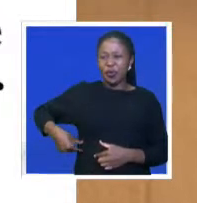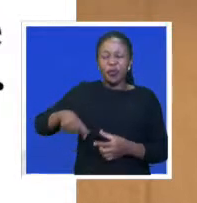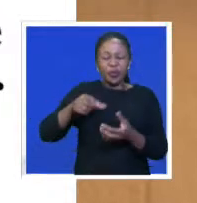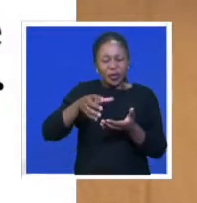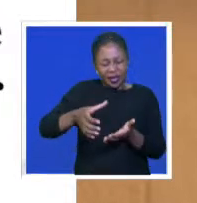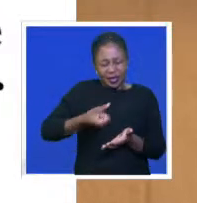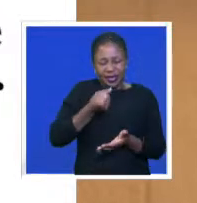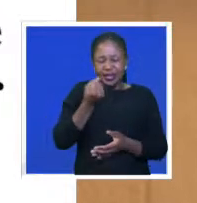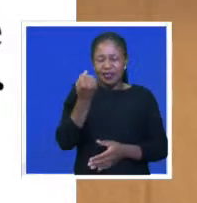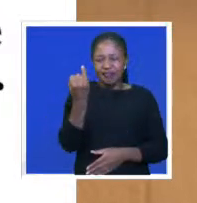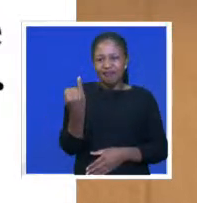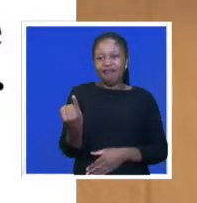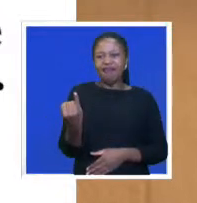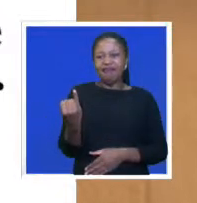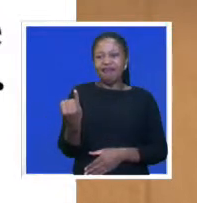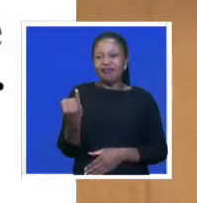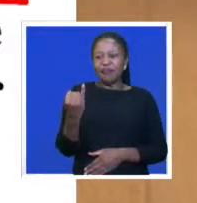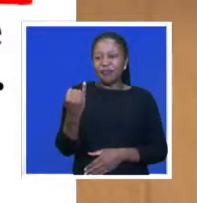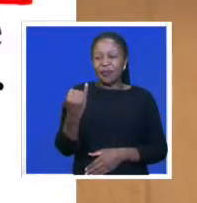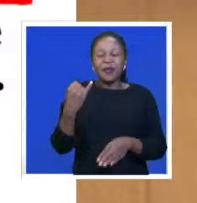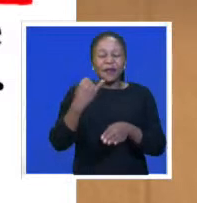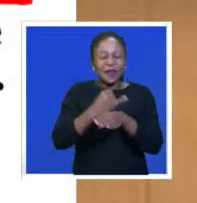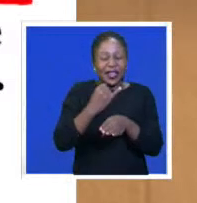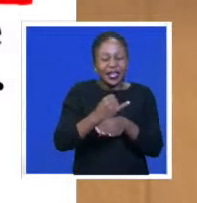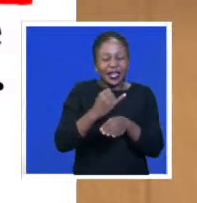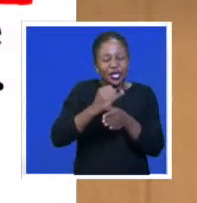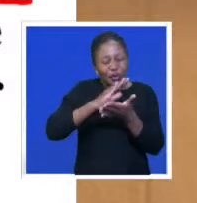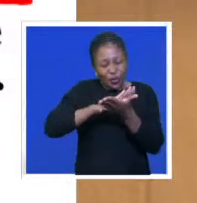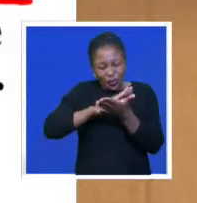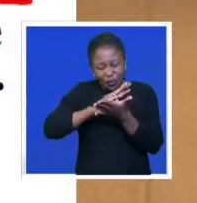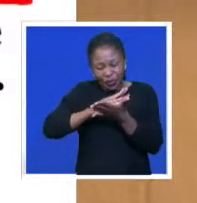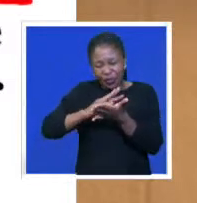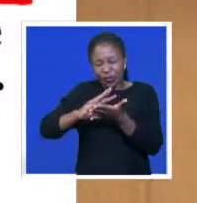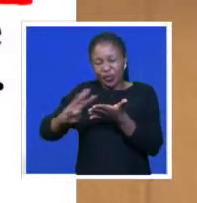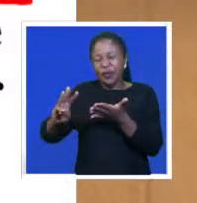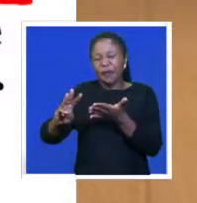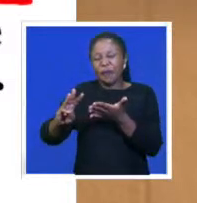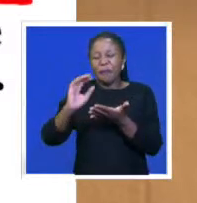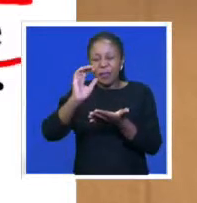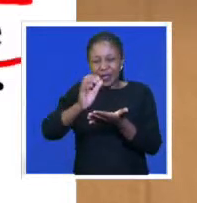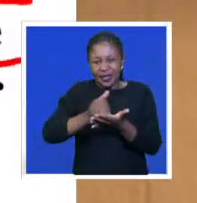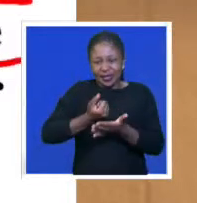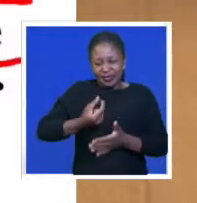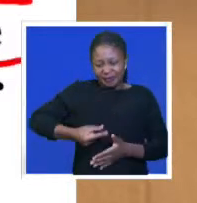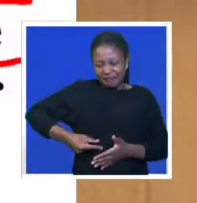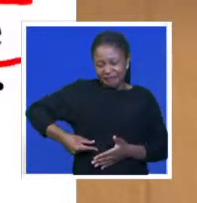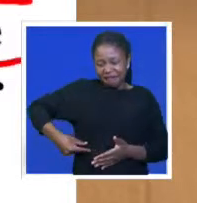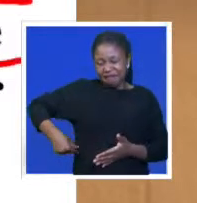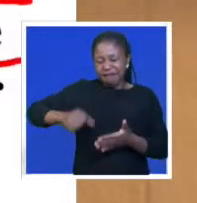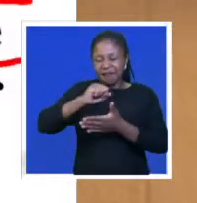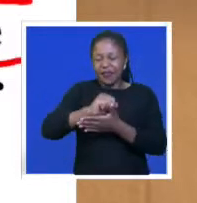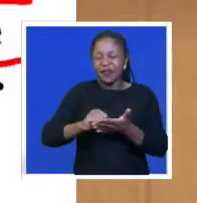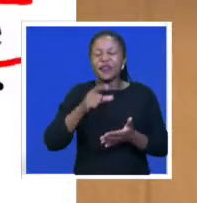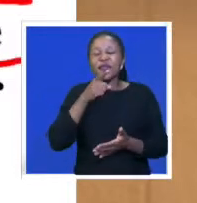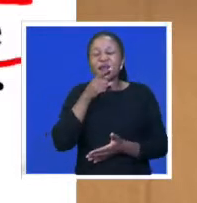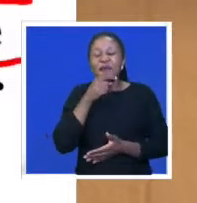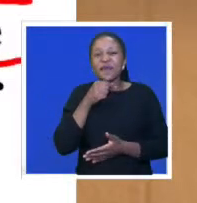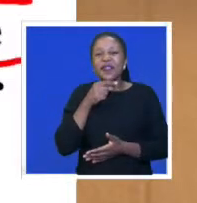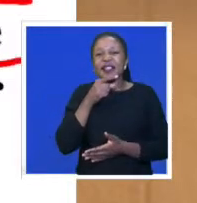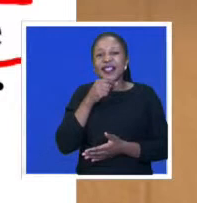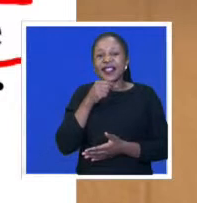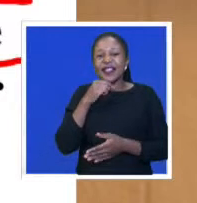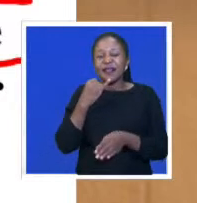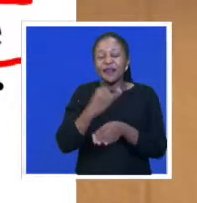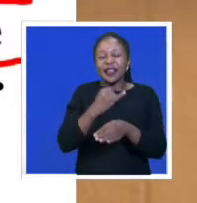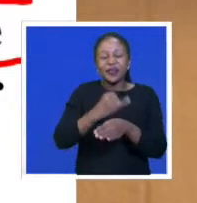flesh. And the Lord God made the rib he had taken from the man into a